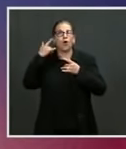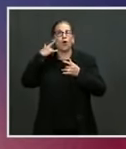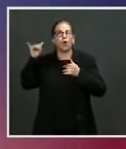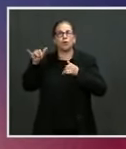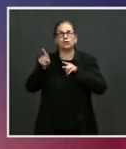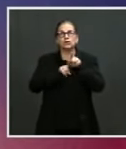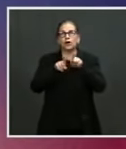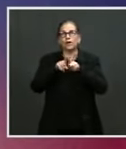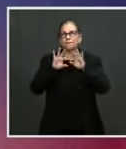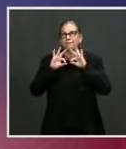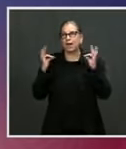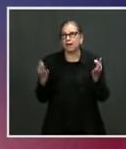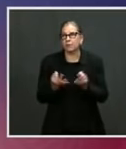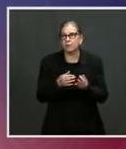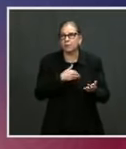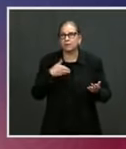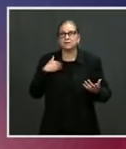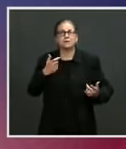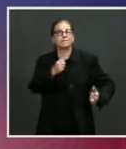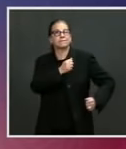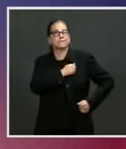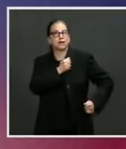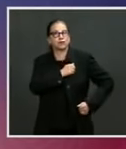veterans, ladies and gentlemen.